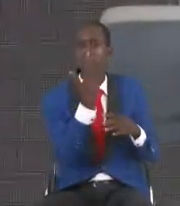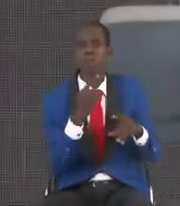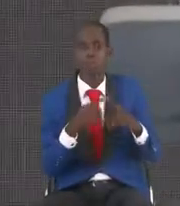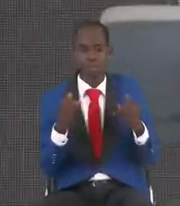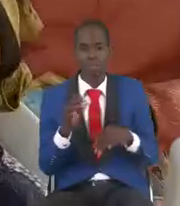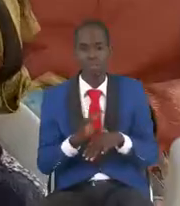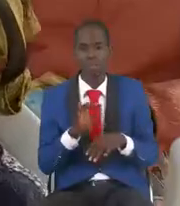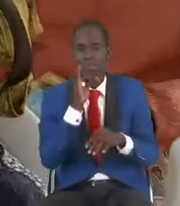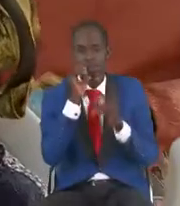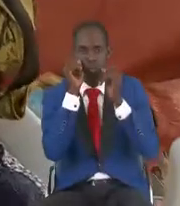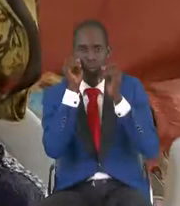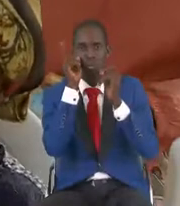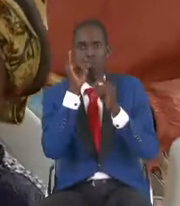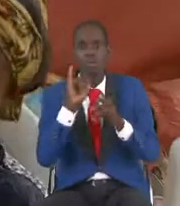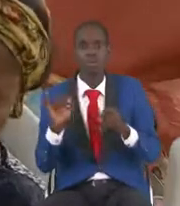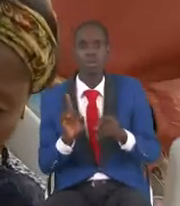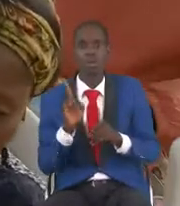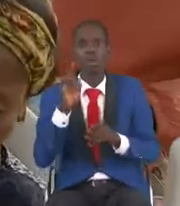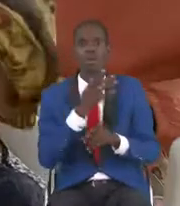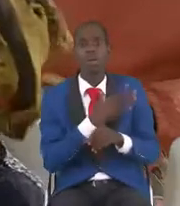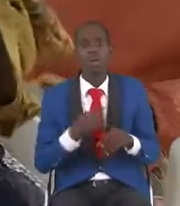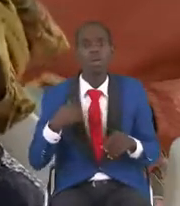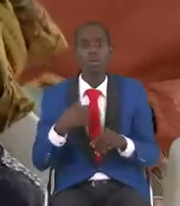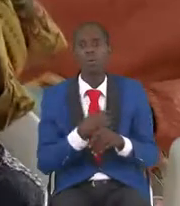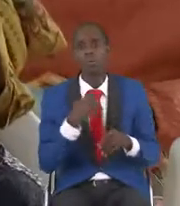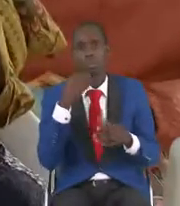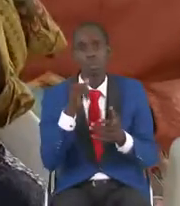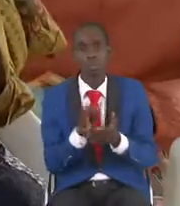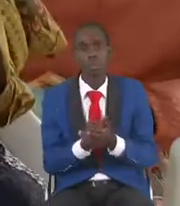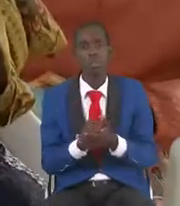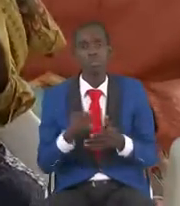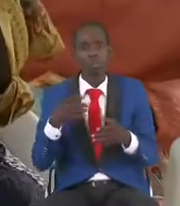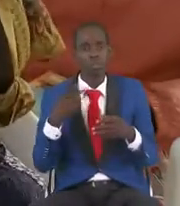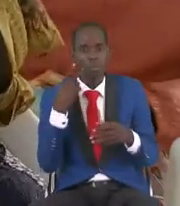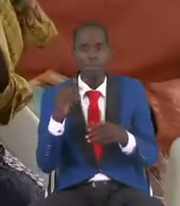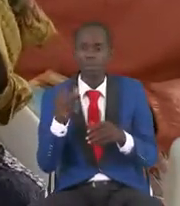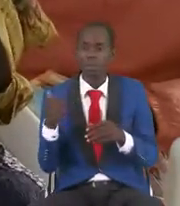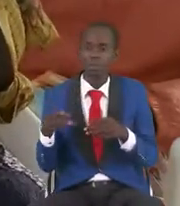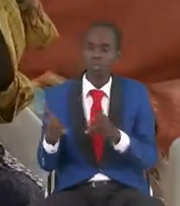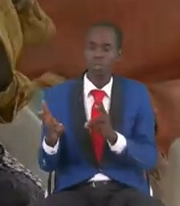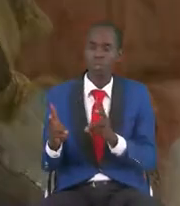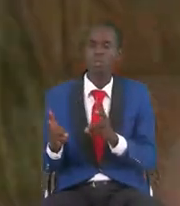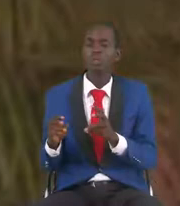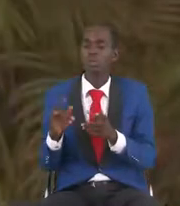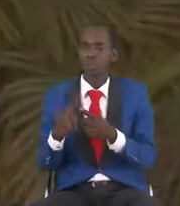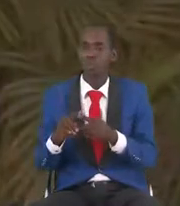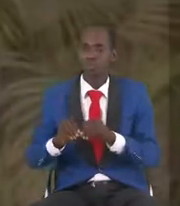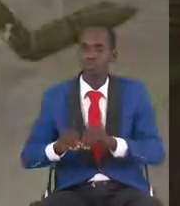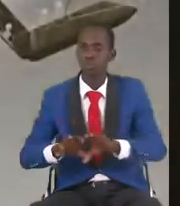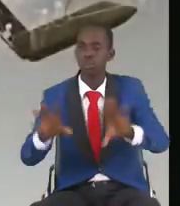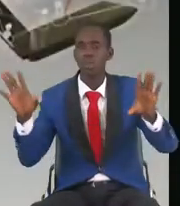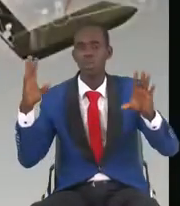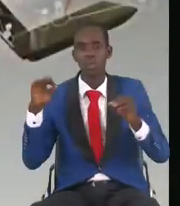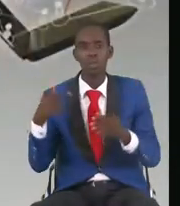waking up. And we see that that thing is to spread the gospel. That thing is to make the word of God